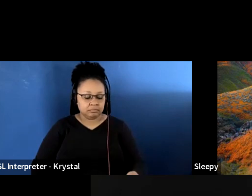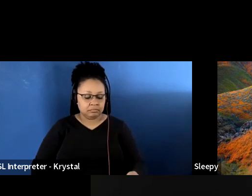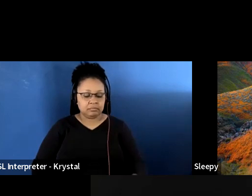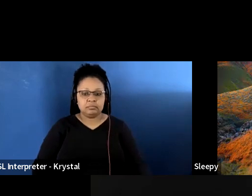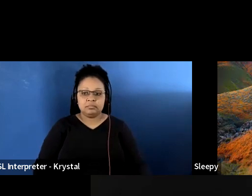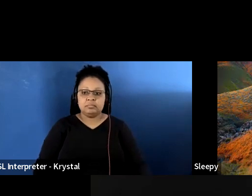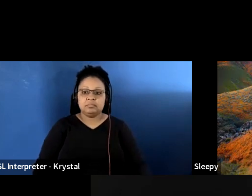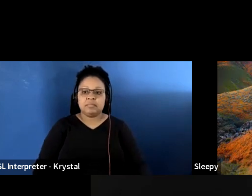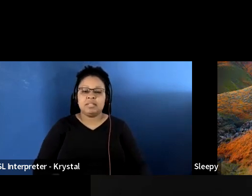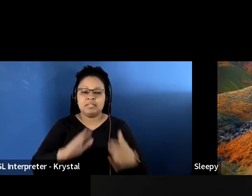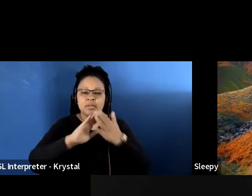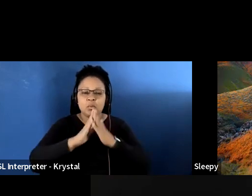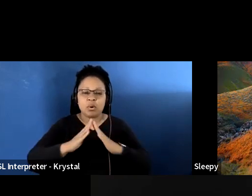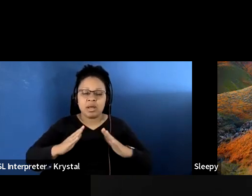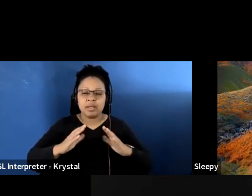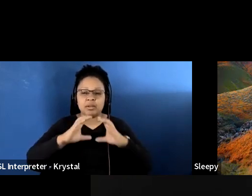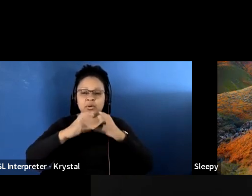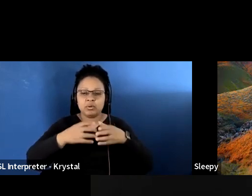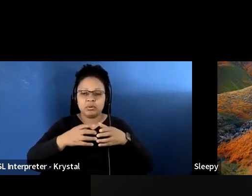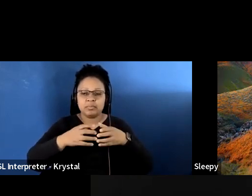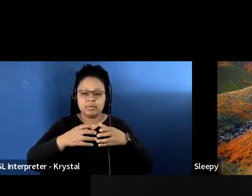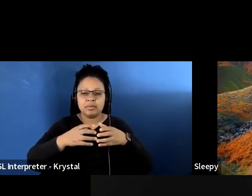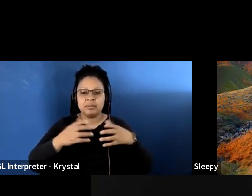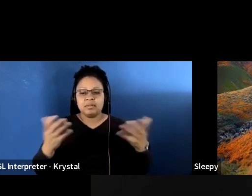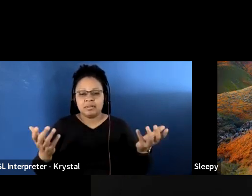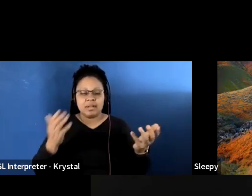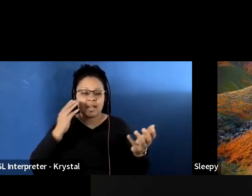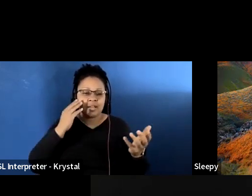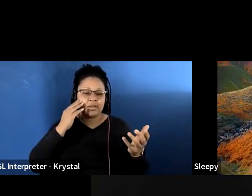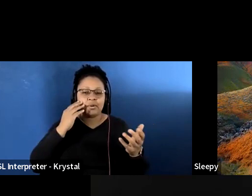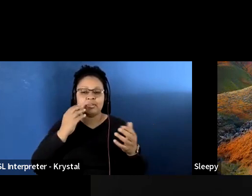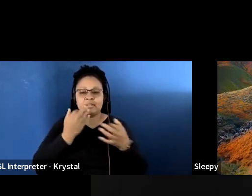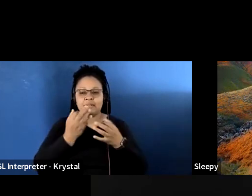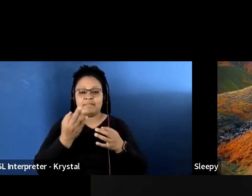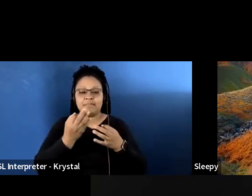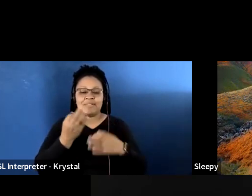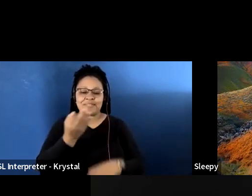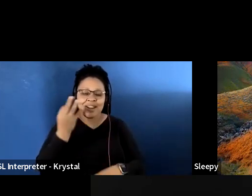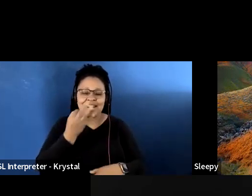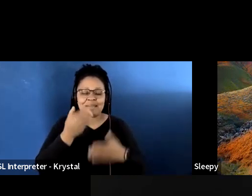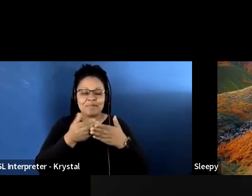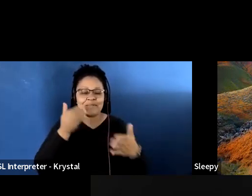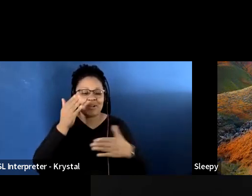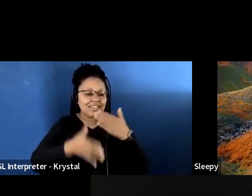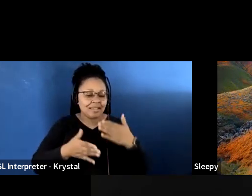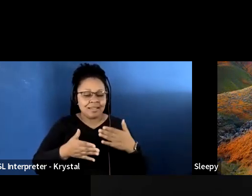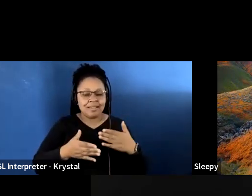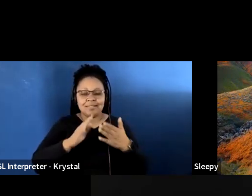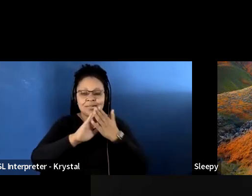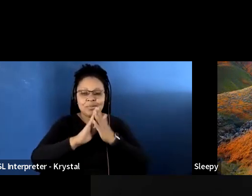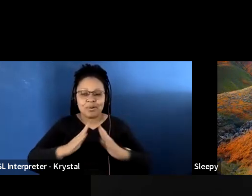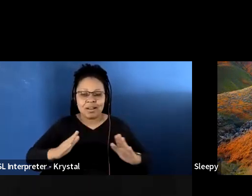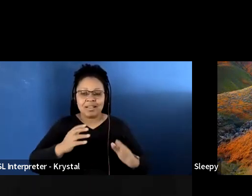These are a quiet group. It's because we got Friday, the last session before the closing ceremony. Yeah, that's why